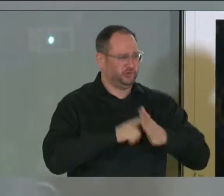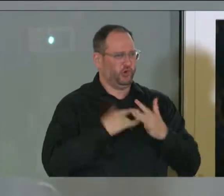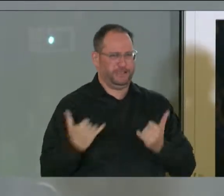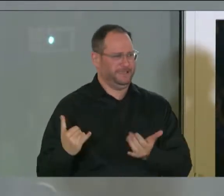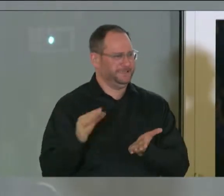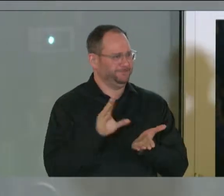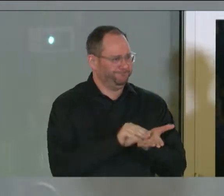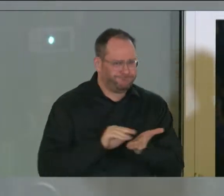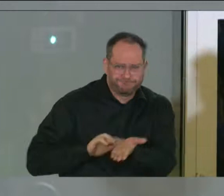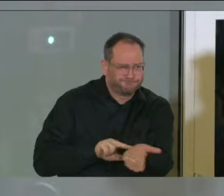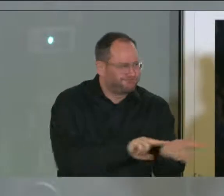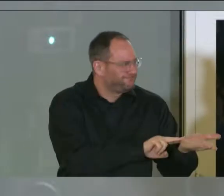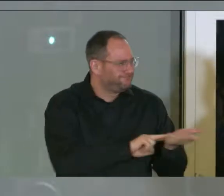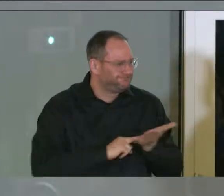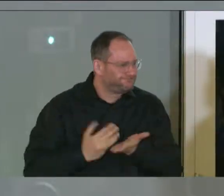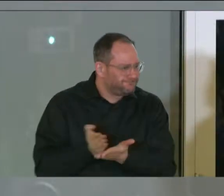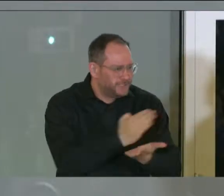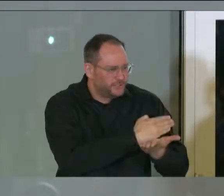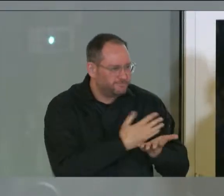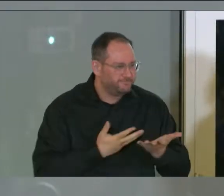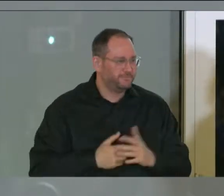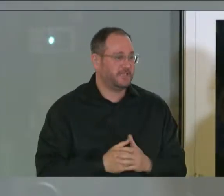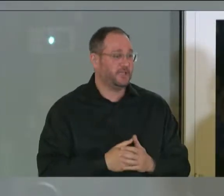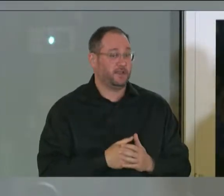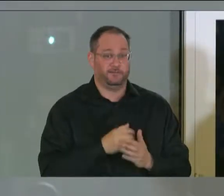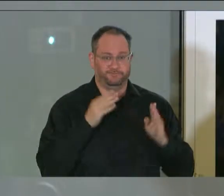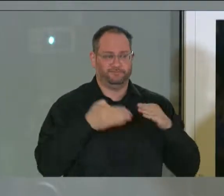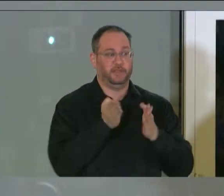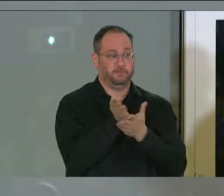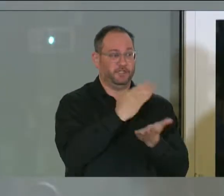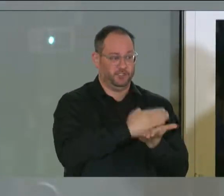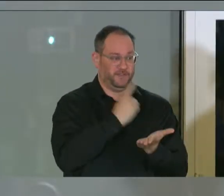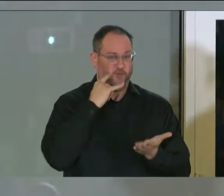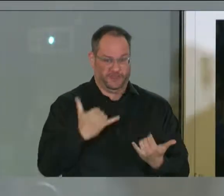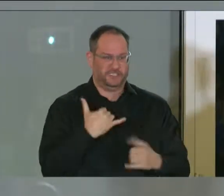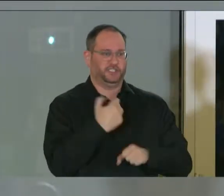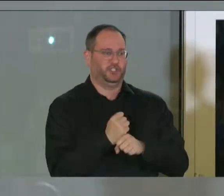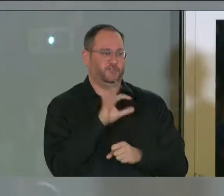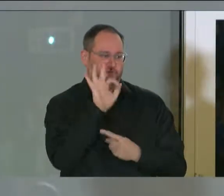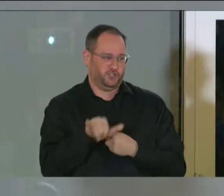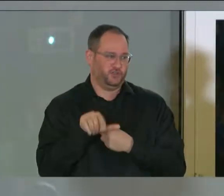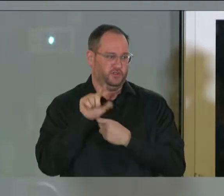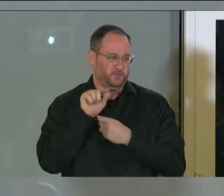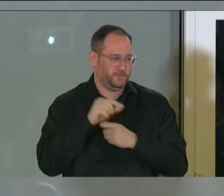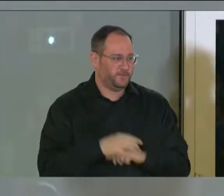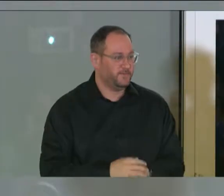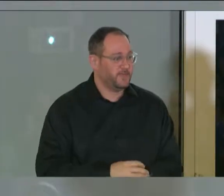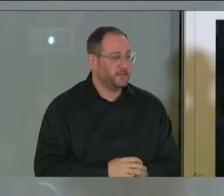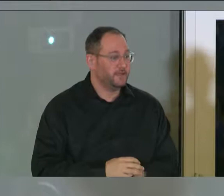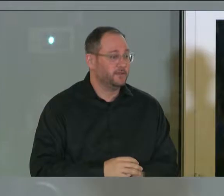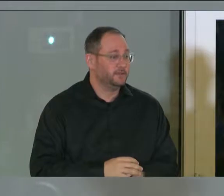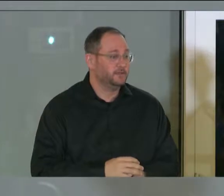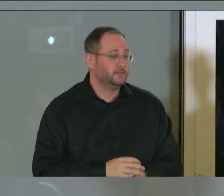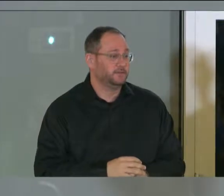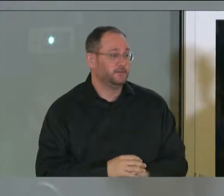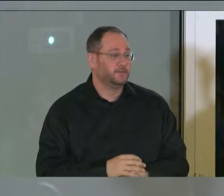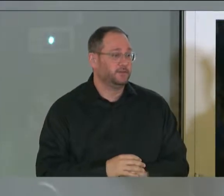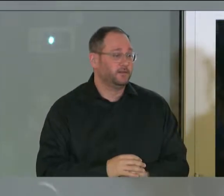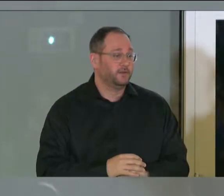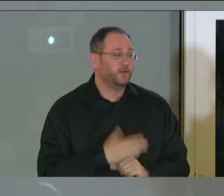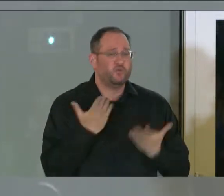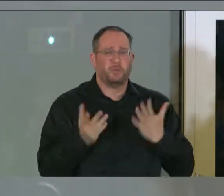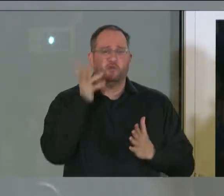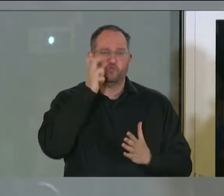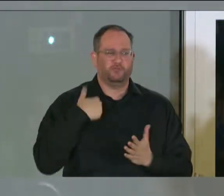the series of our budget engagement forums for this year. You've probably heard me say this before, but it